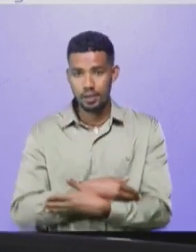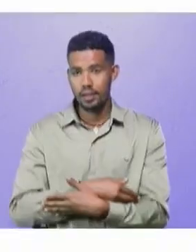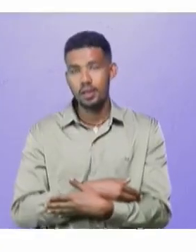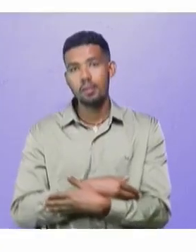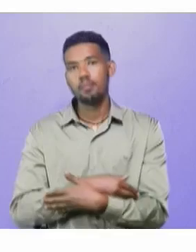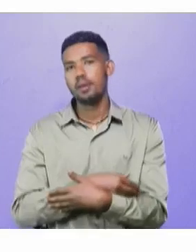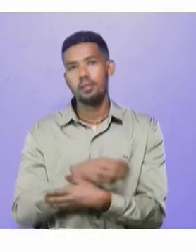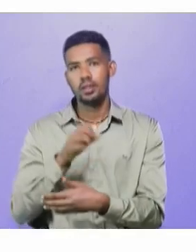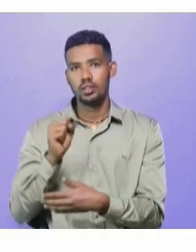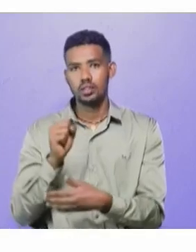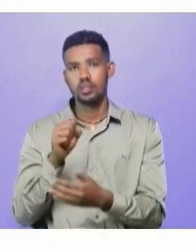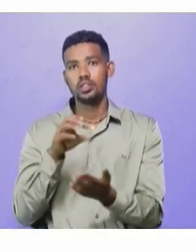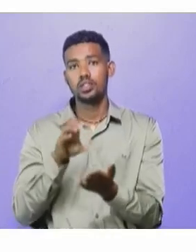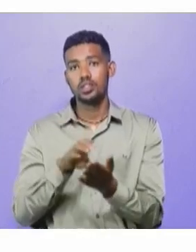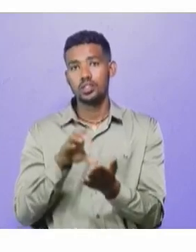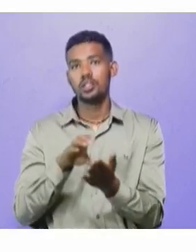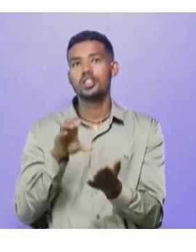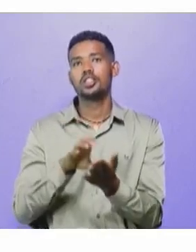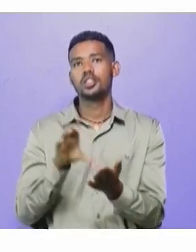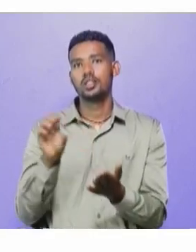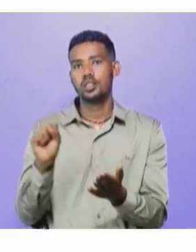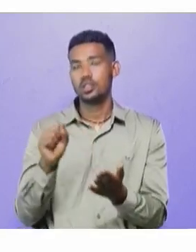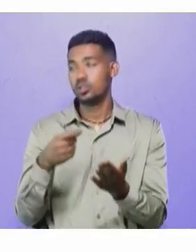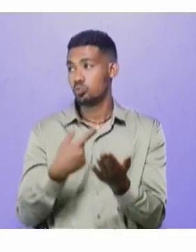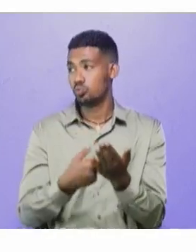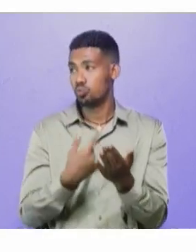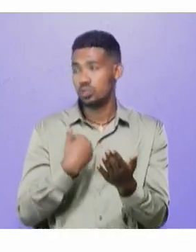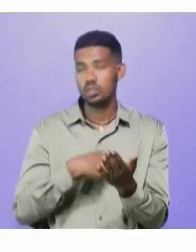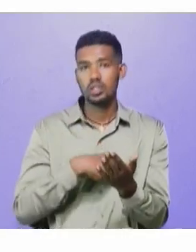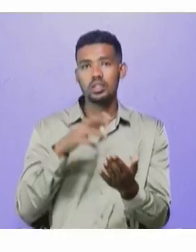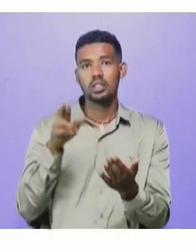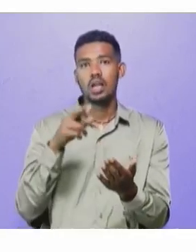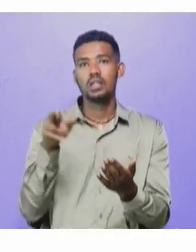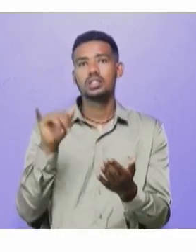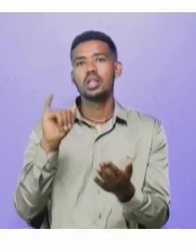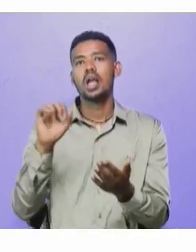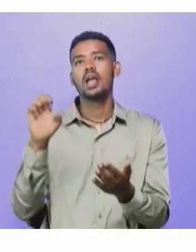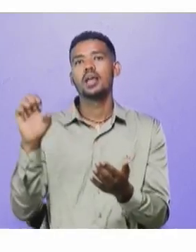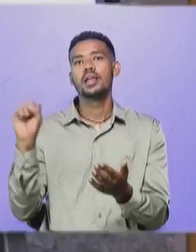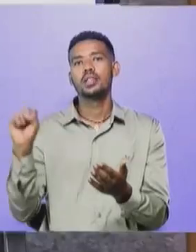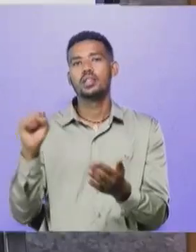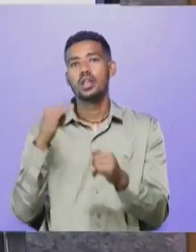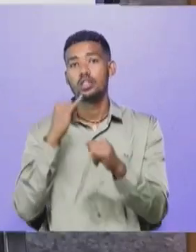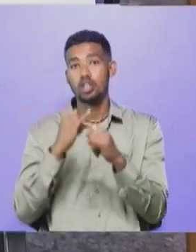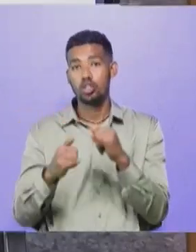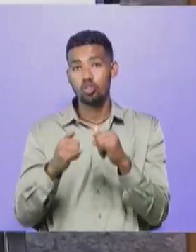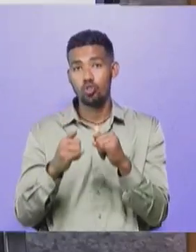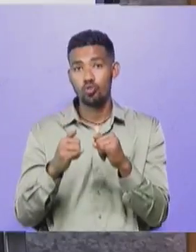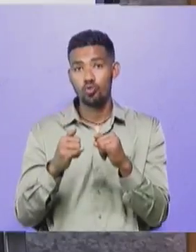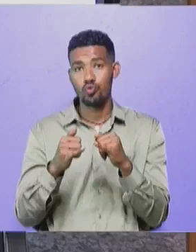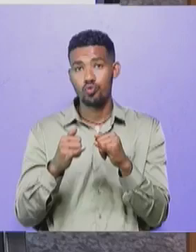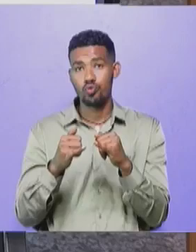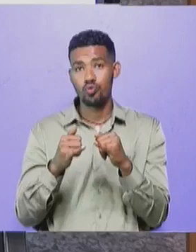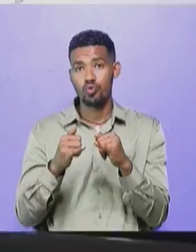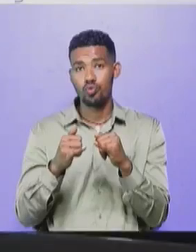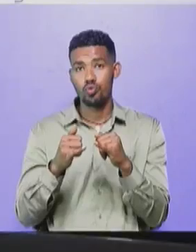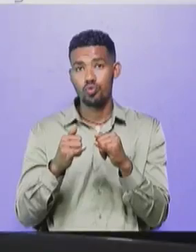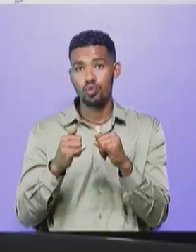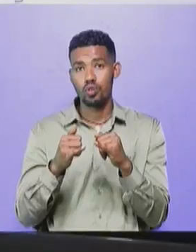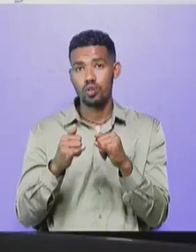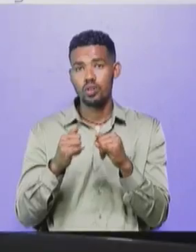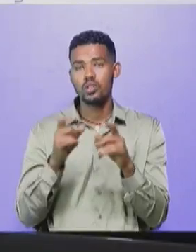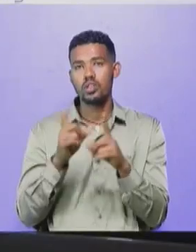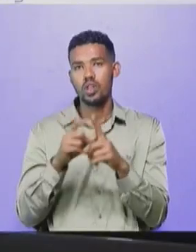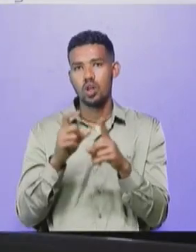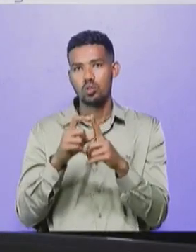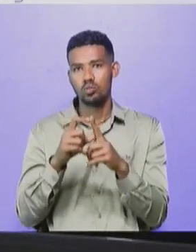babies, city, cities. We just cancel Y and IES at the end of the